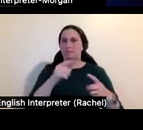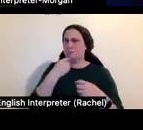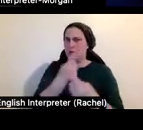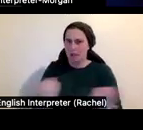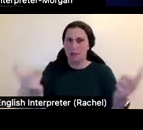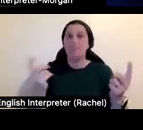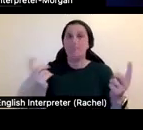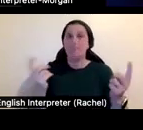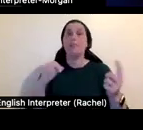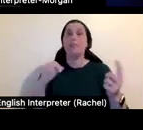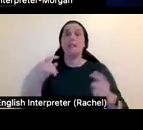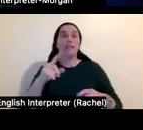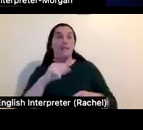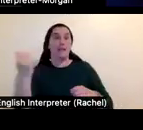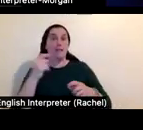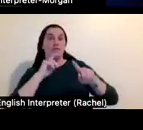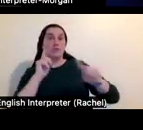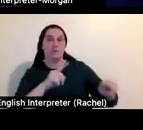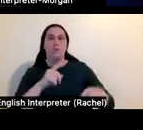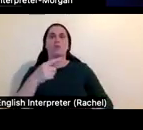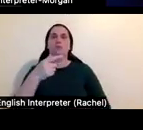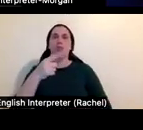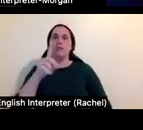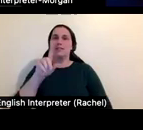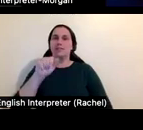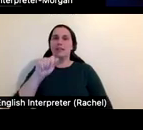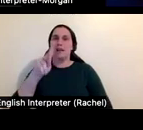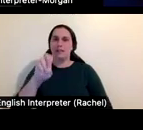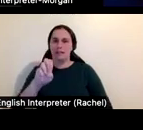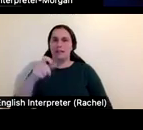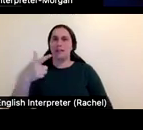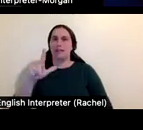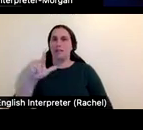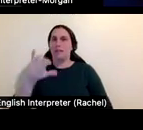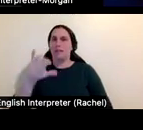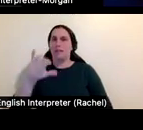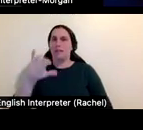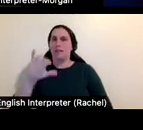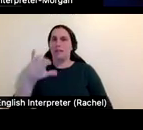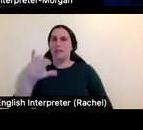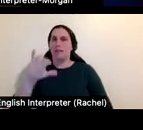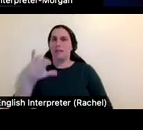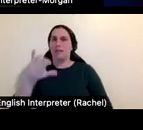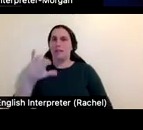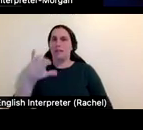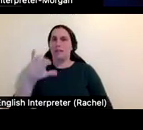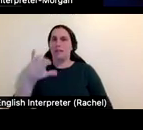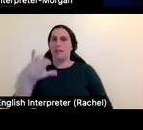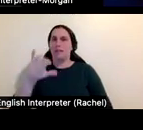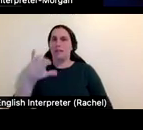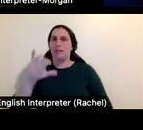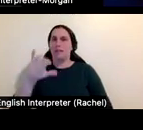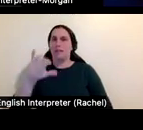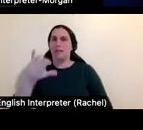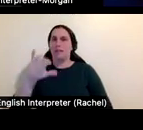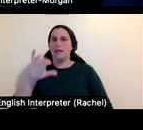gleichfalls. Yeah, so I say guten Appetit, the other person says danke, Enjoy your gleichfalls. Yep, enjoy your meal, enjoy your meal. Bon Appetit,